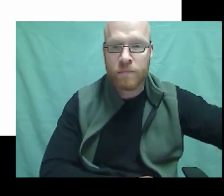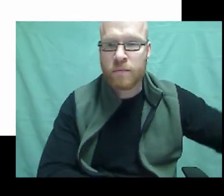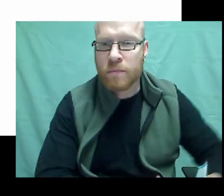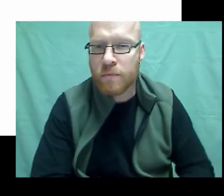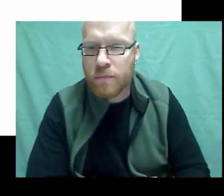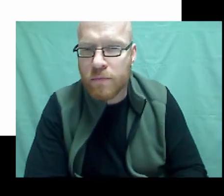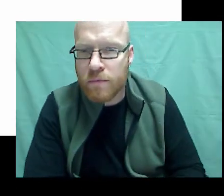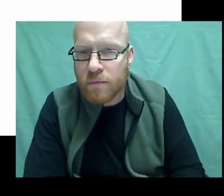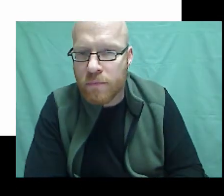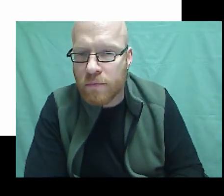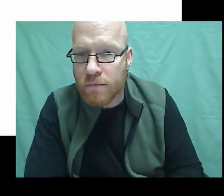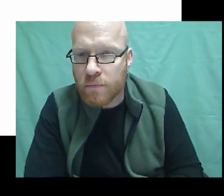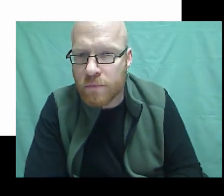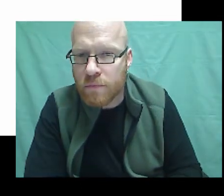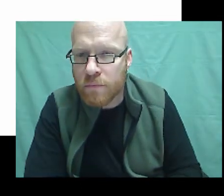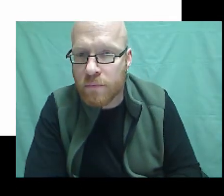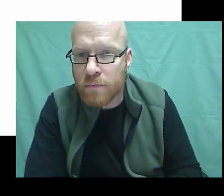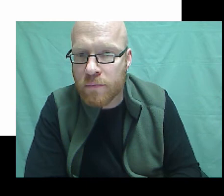then.